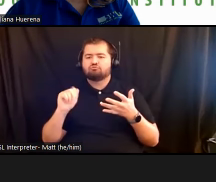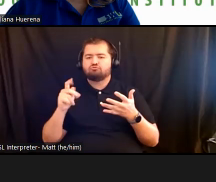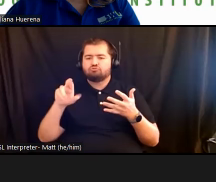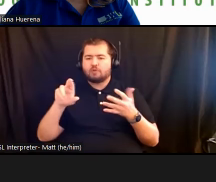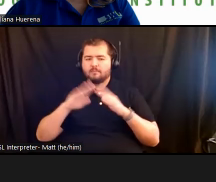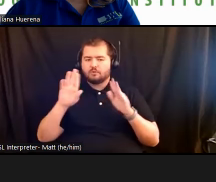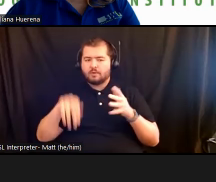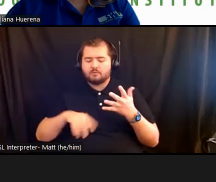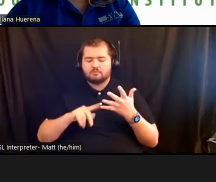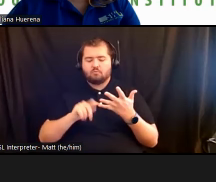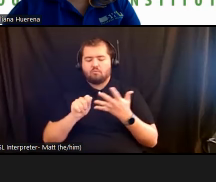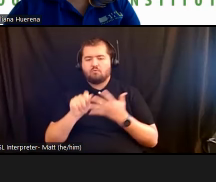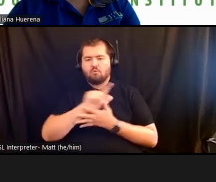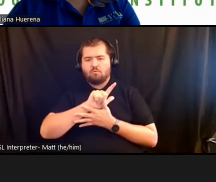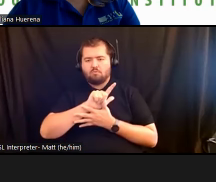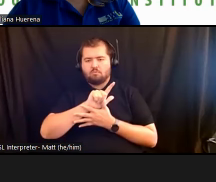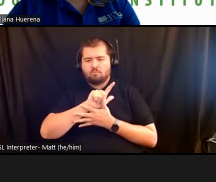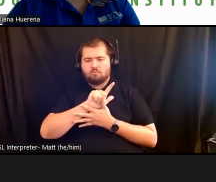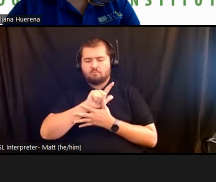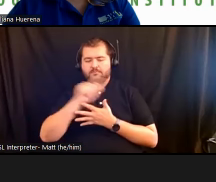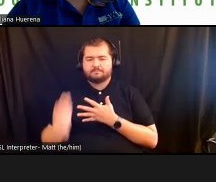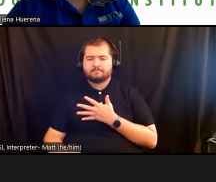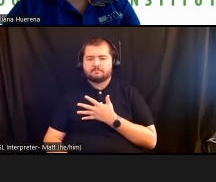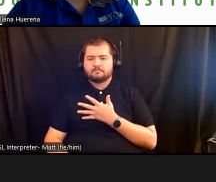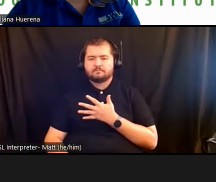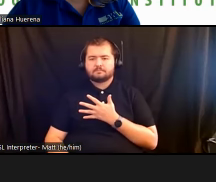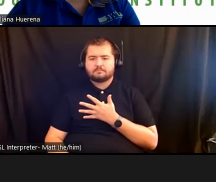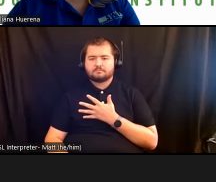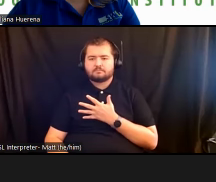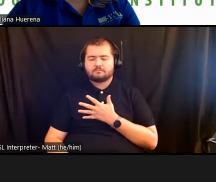E, all answers are correct.